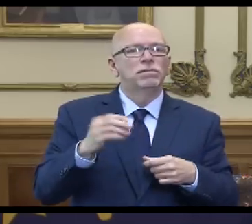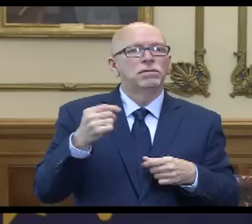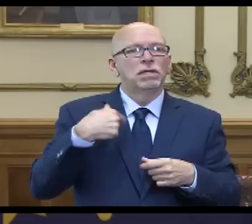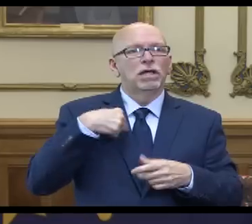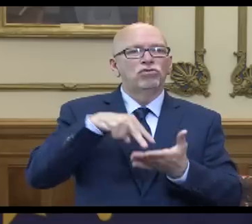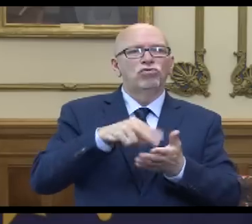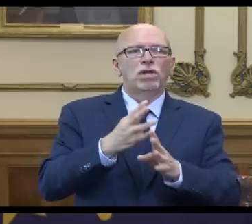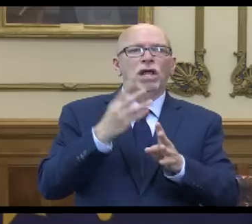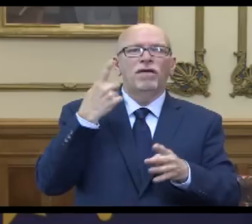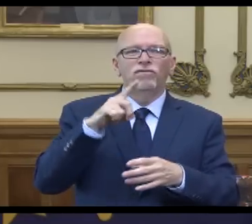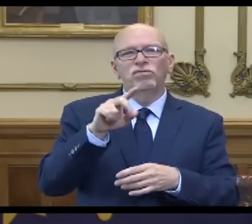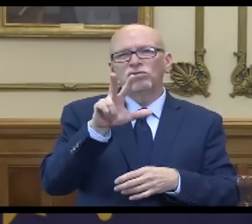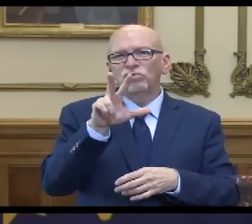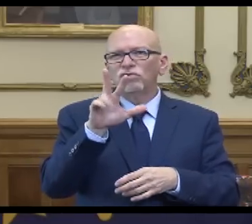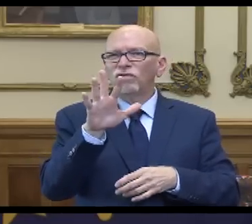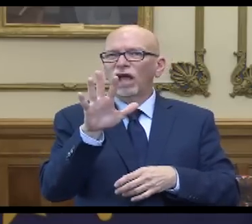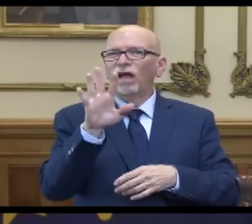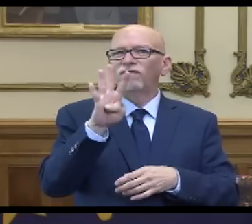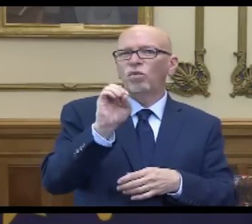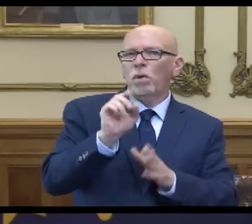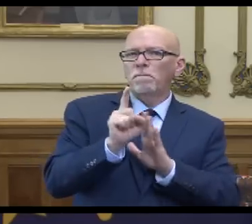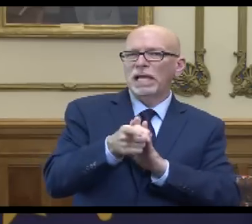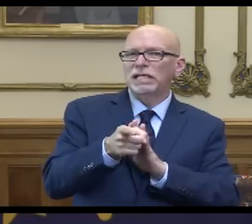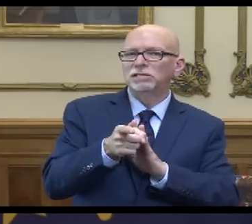in line for about 35, 40 minutes.